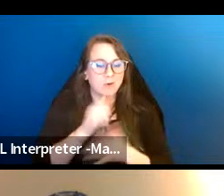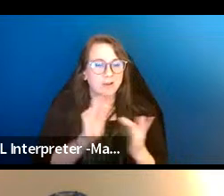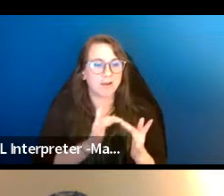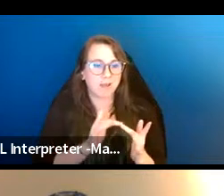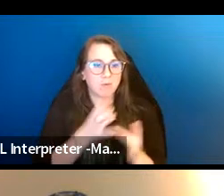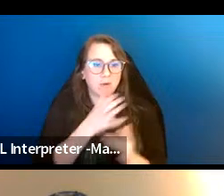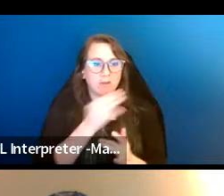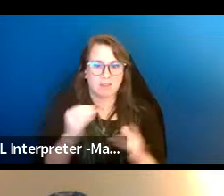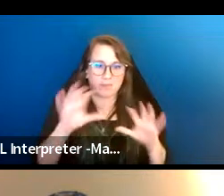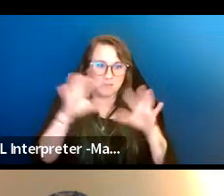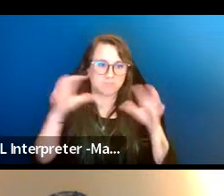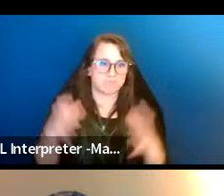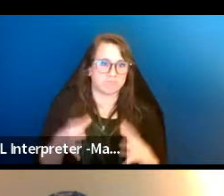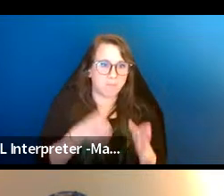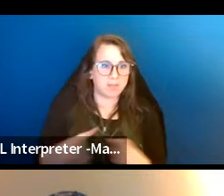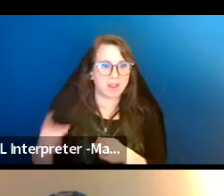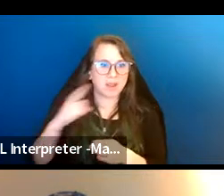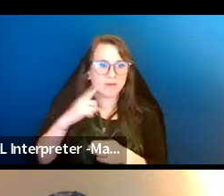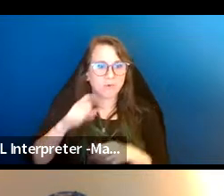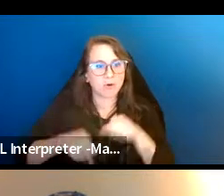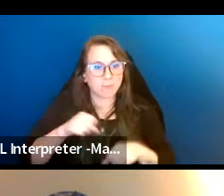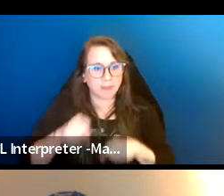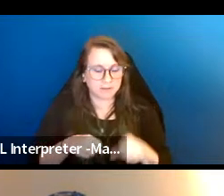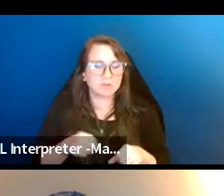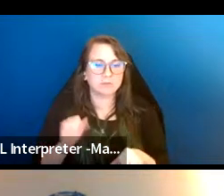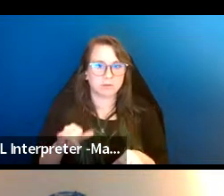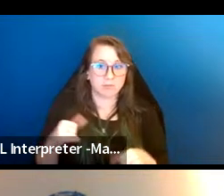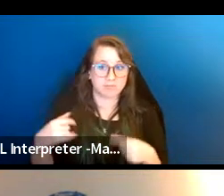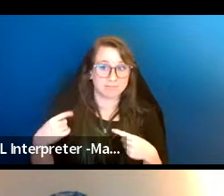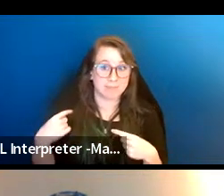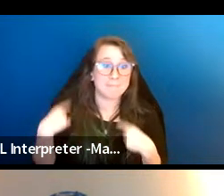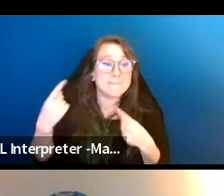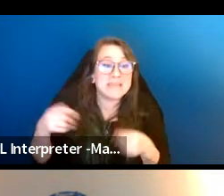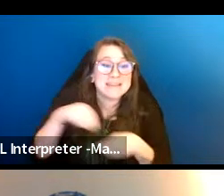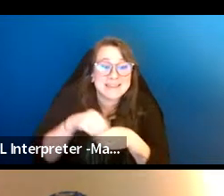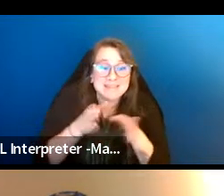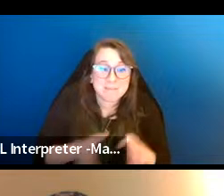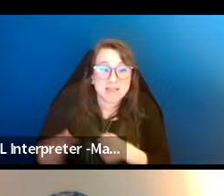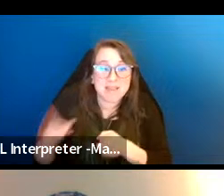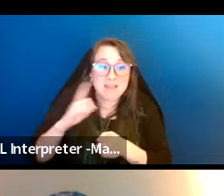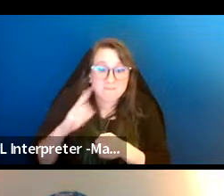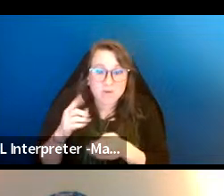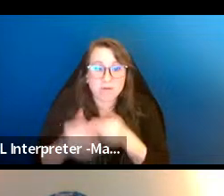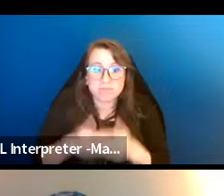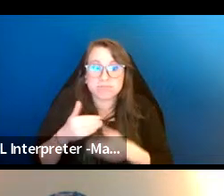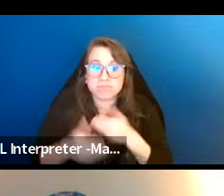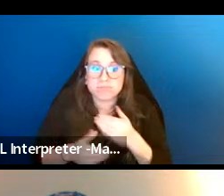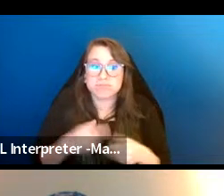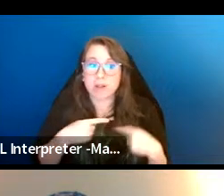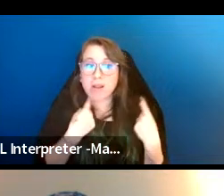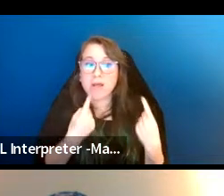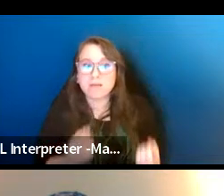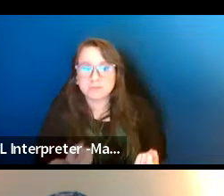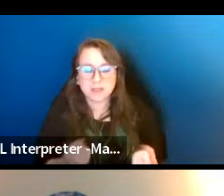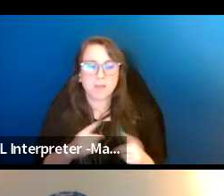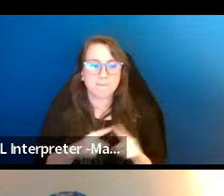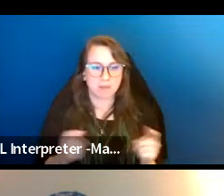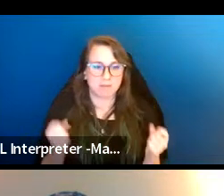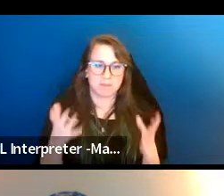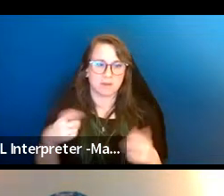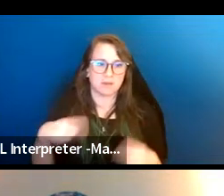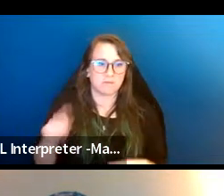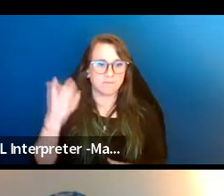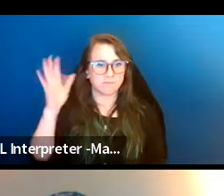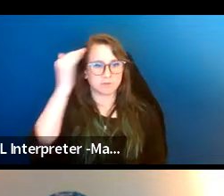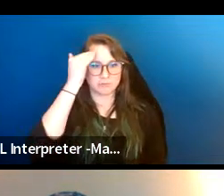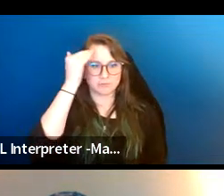plan for a bicycle network. And so it's been that they've been in the plans for a long time, but it's taken some time. And as many of you know, Mount